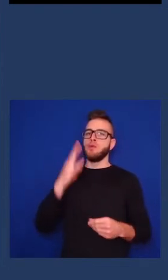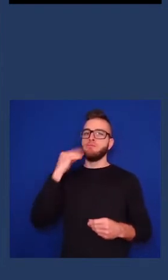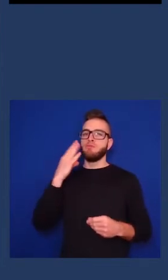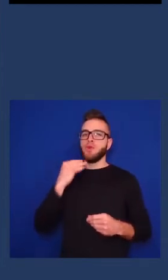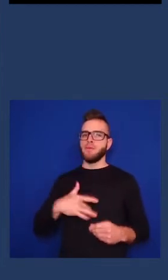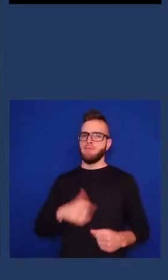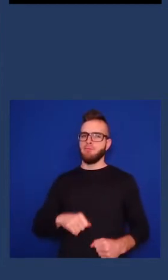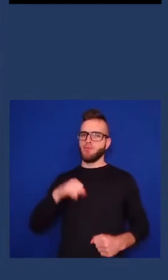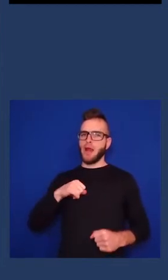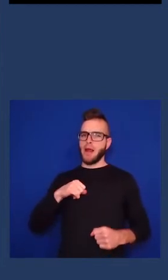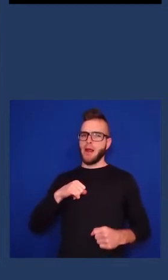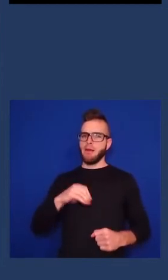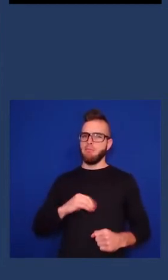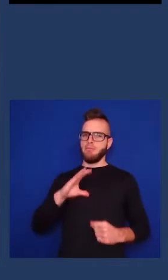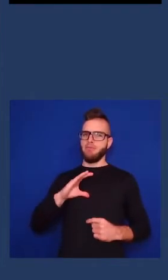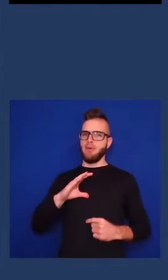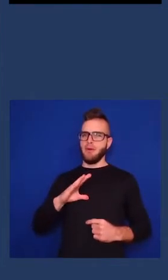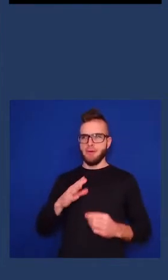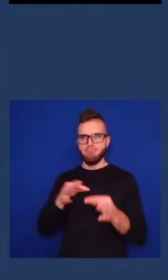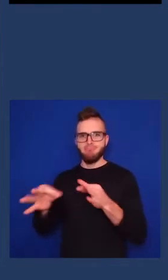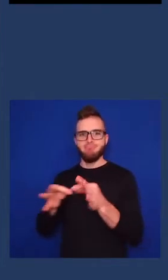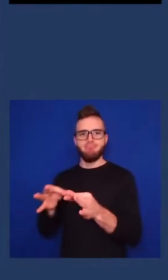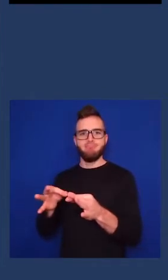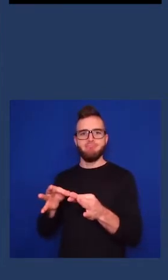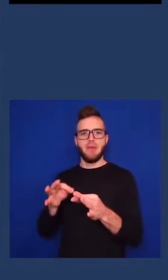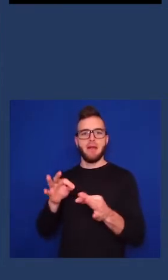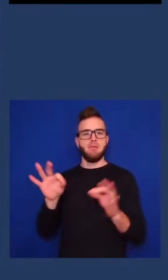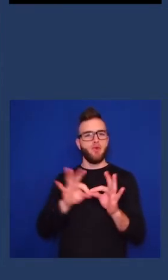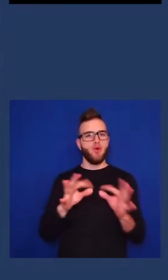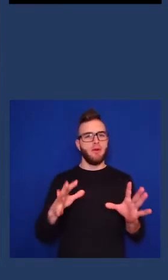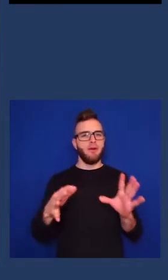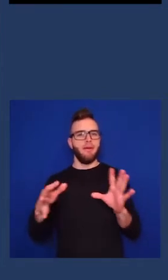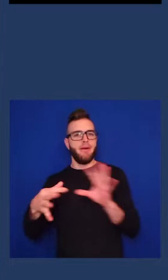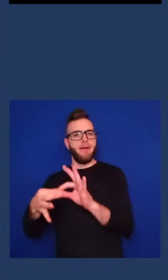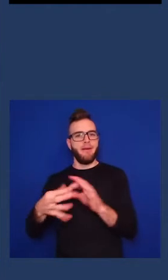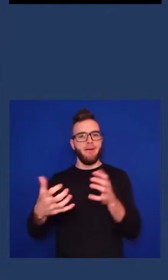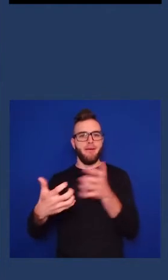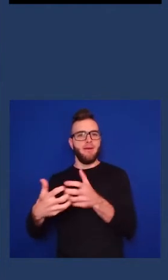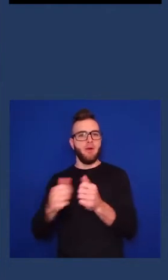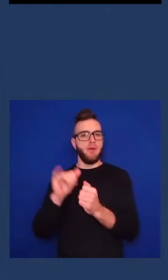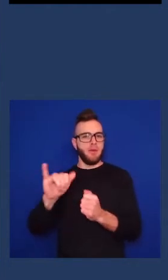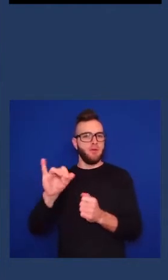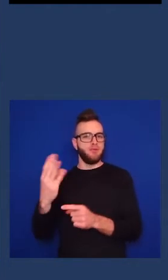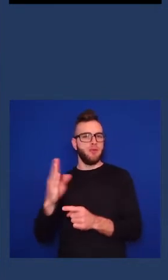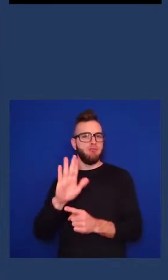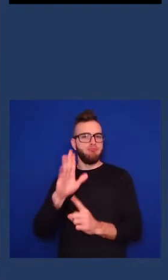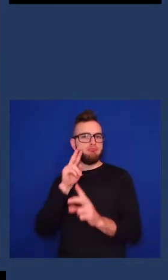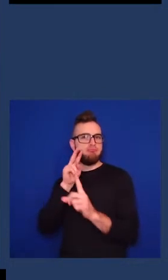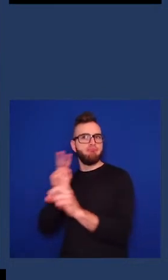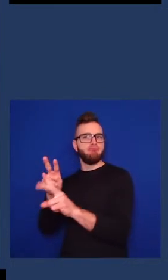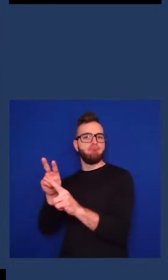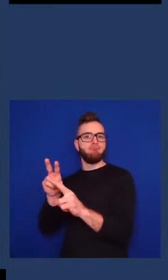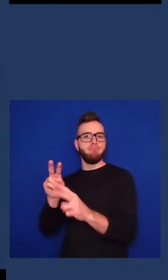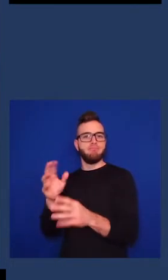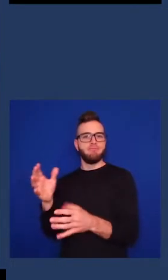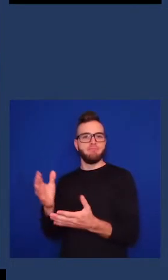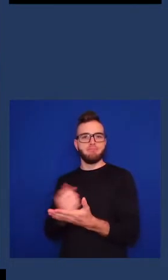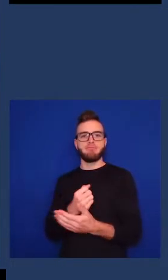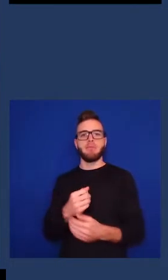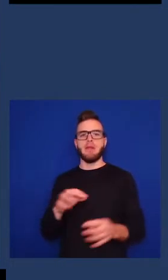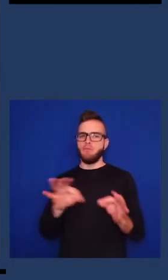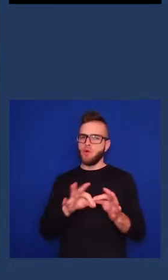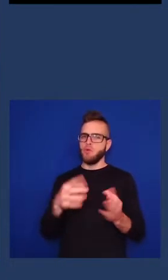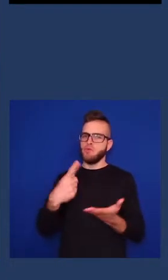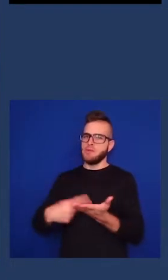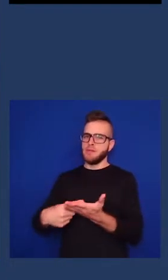are applying. Think about what you want your potential future employer to know about you. And remember, this is the